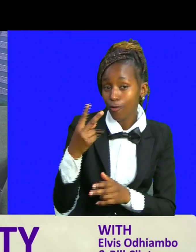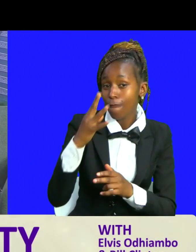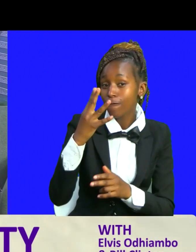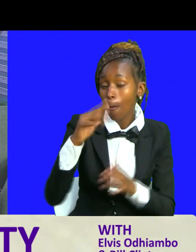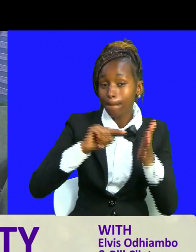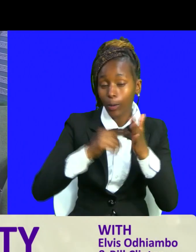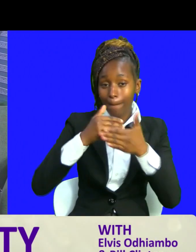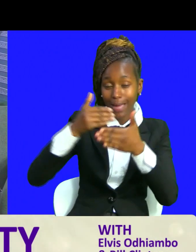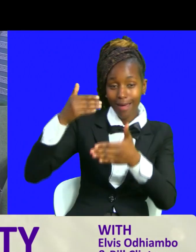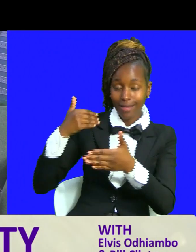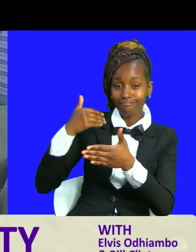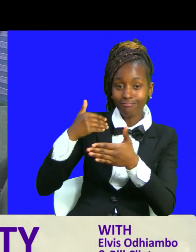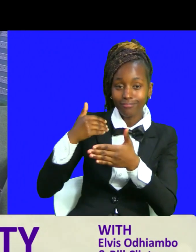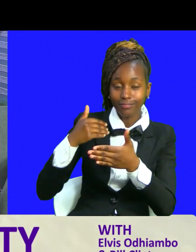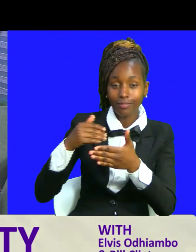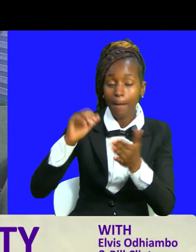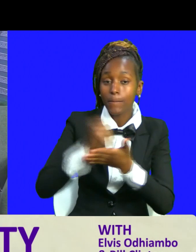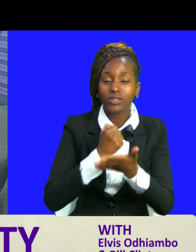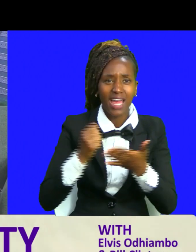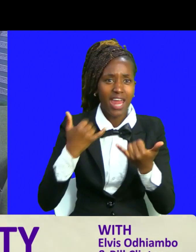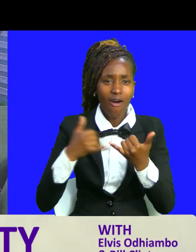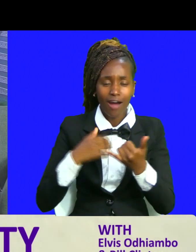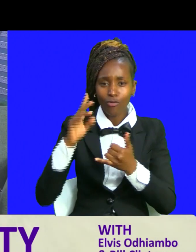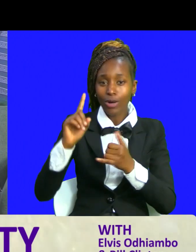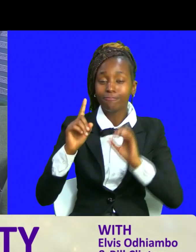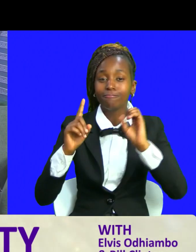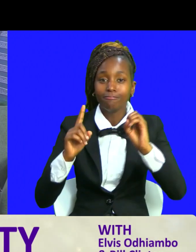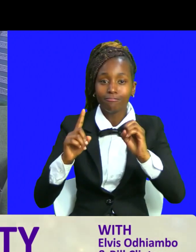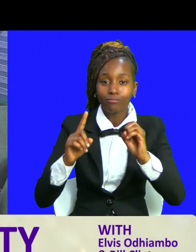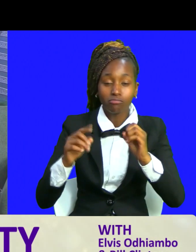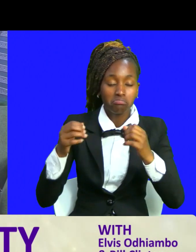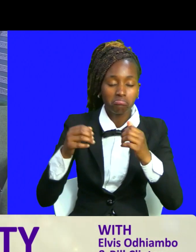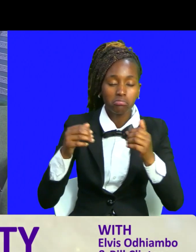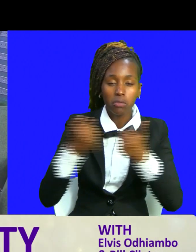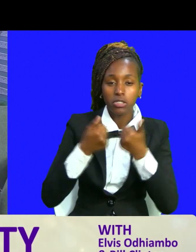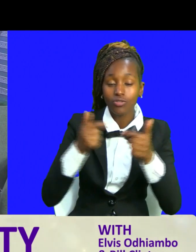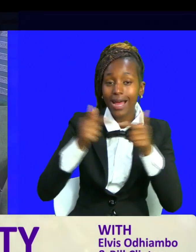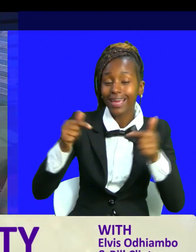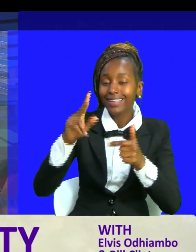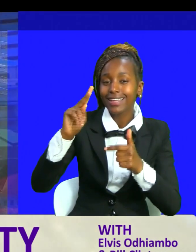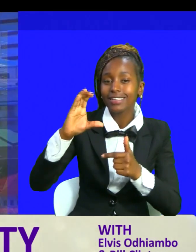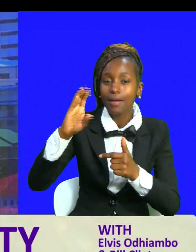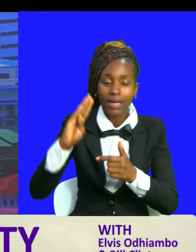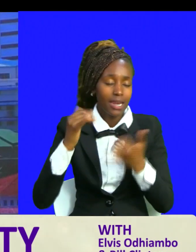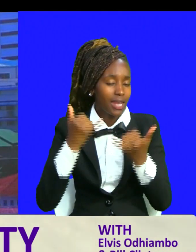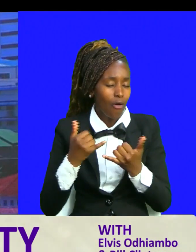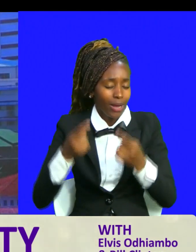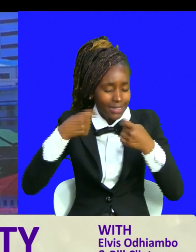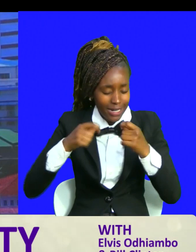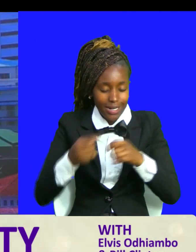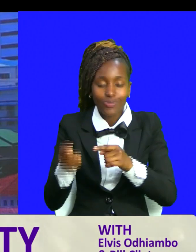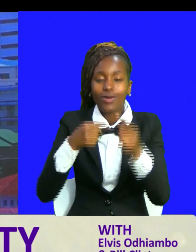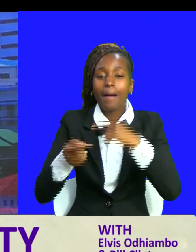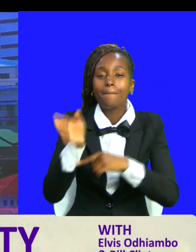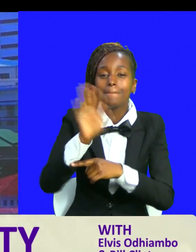Posta Rangers. They were held to a 1-1 draw by KCB. They had to come back, to beat their rivals, to level the score against their